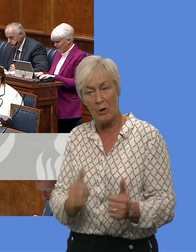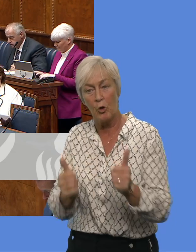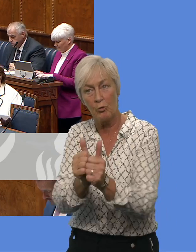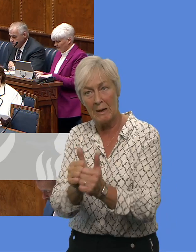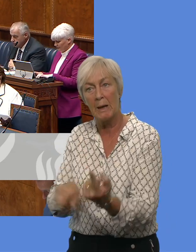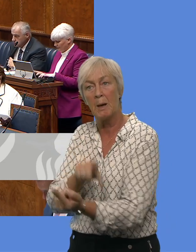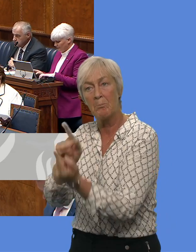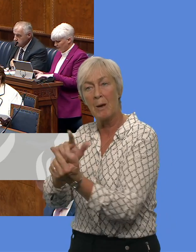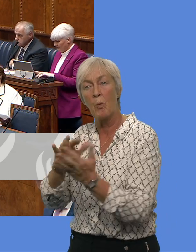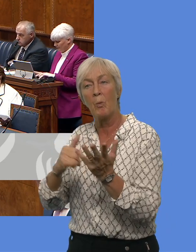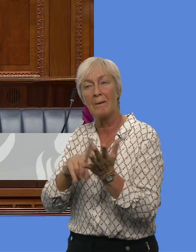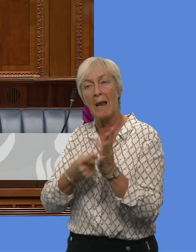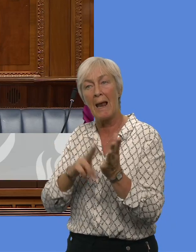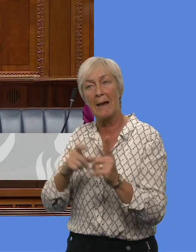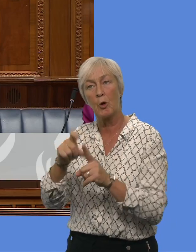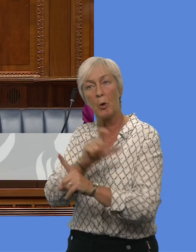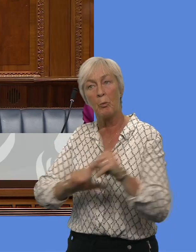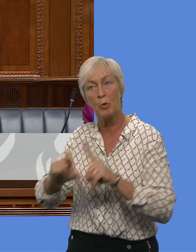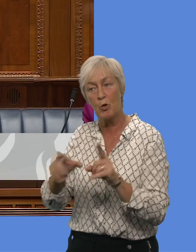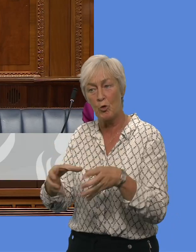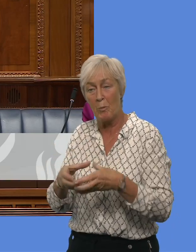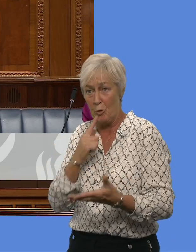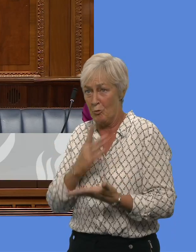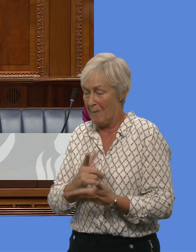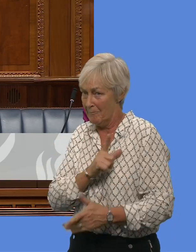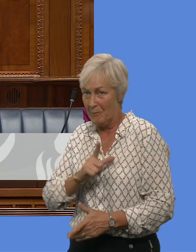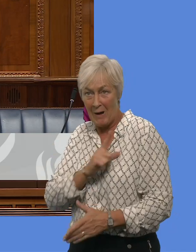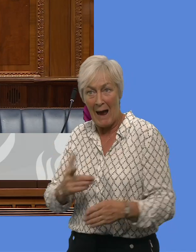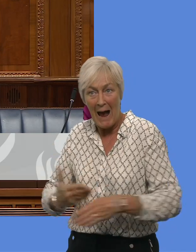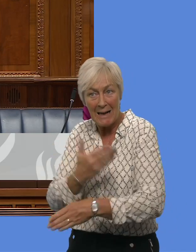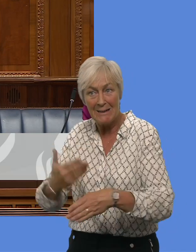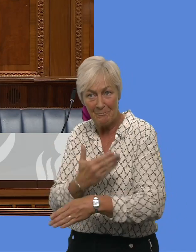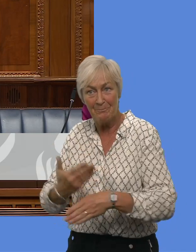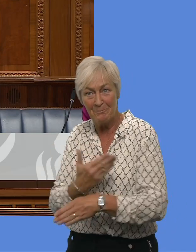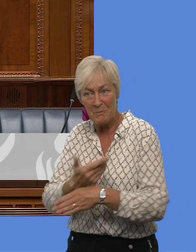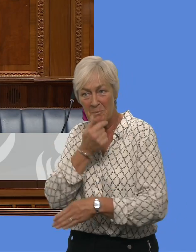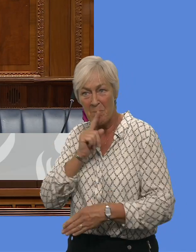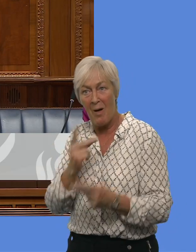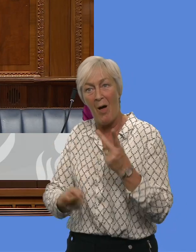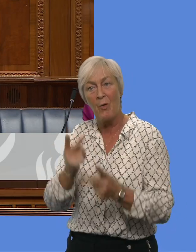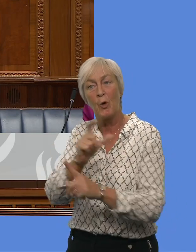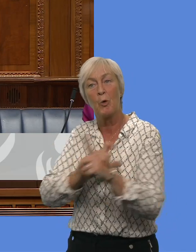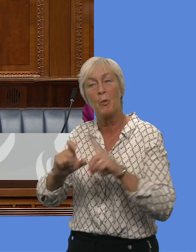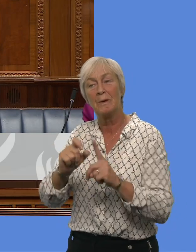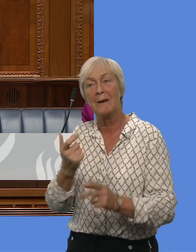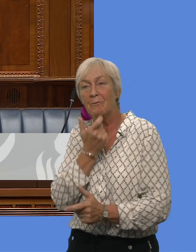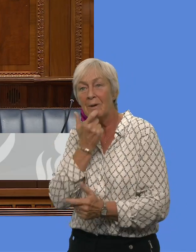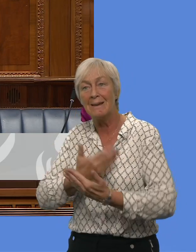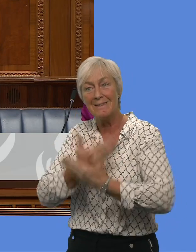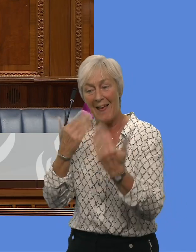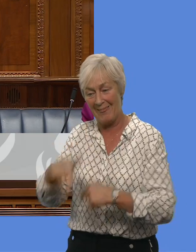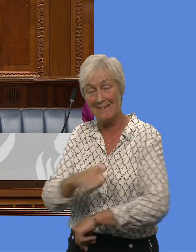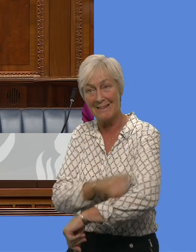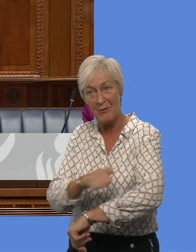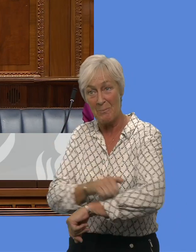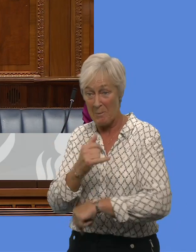with the Westland Community Group. They are a very active and energetic group. Indeed, they have another Community Fund Day arranged for this Saturday, which would be